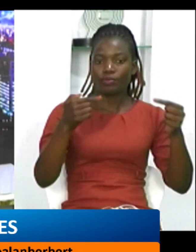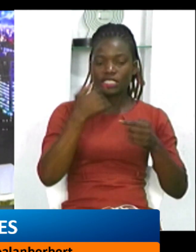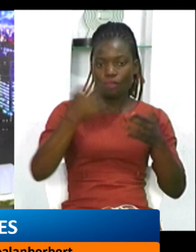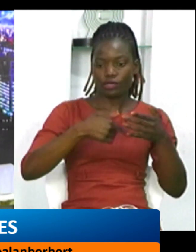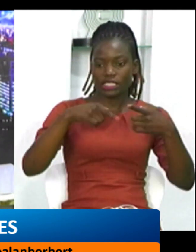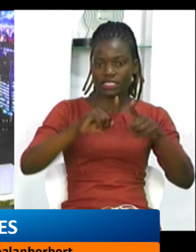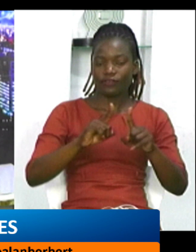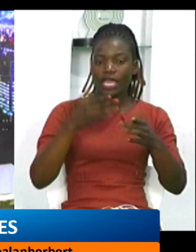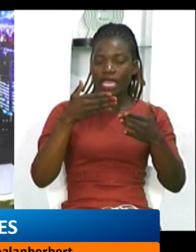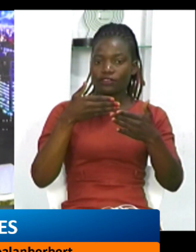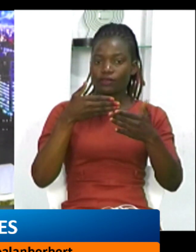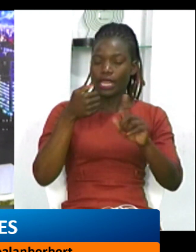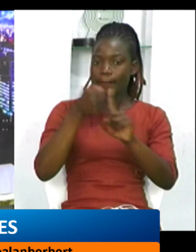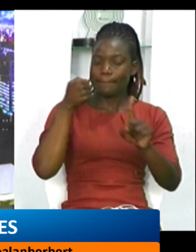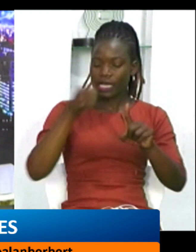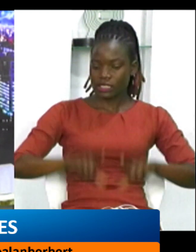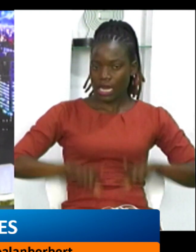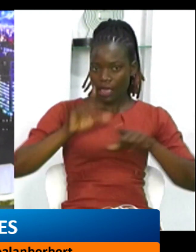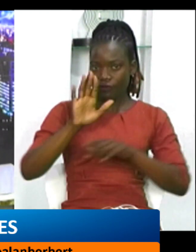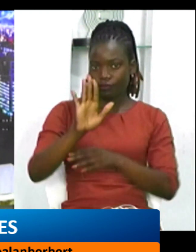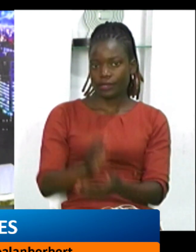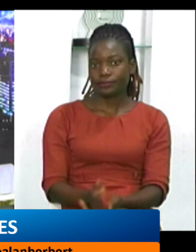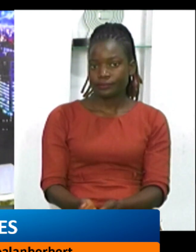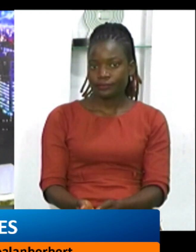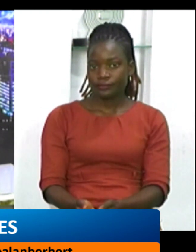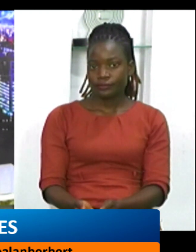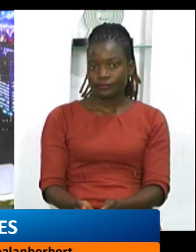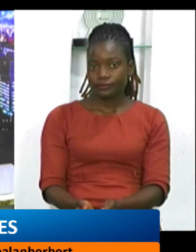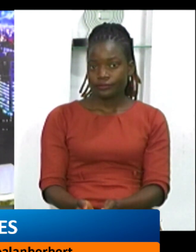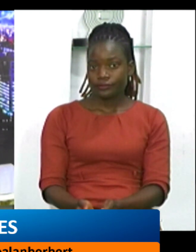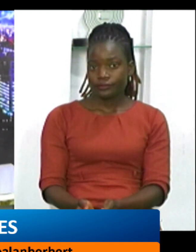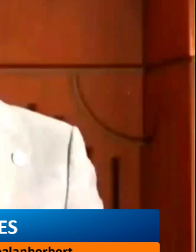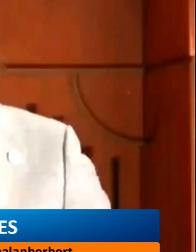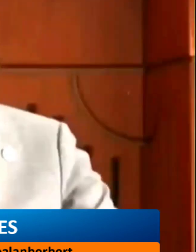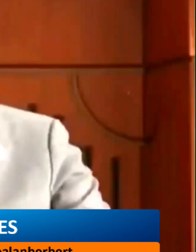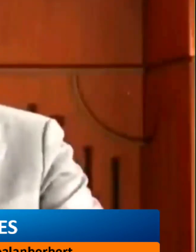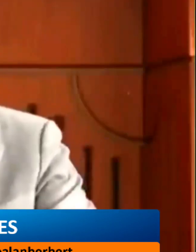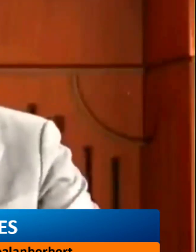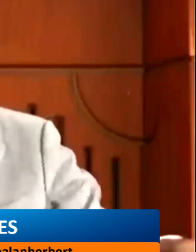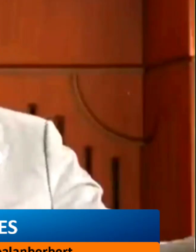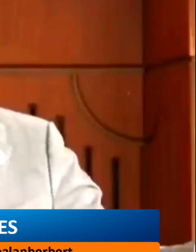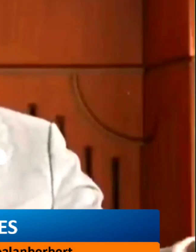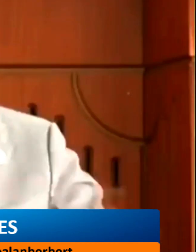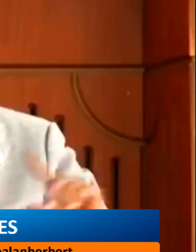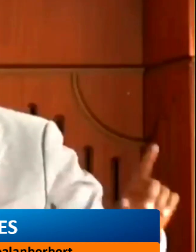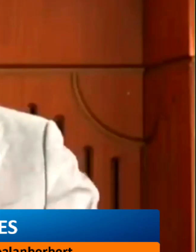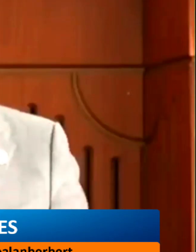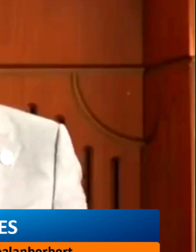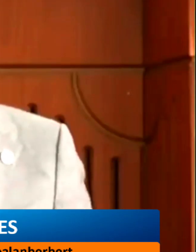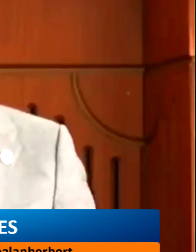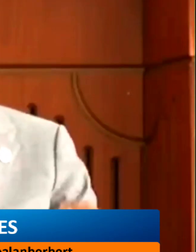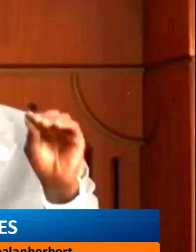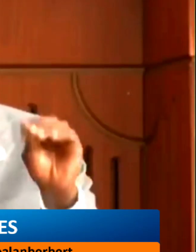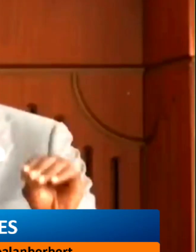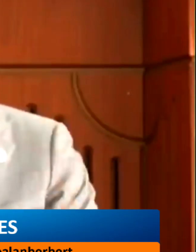it will impact their livelihoods. Kutandika vitu kwa barabara? Zero.